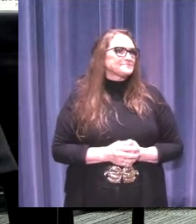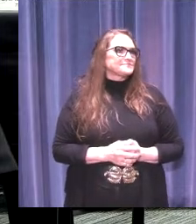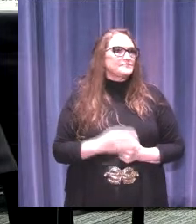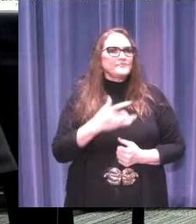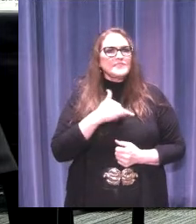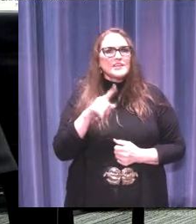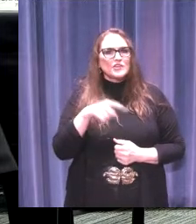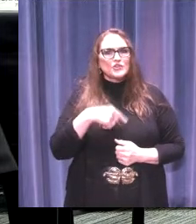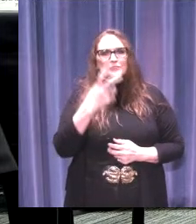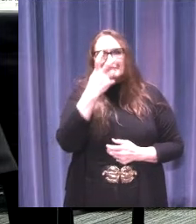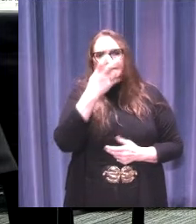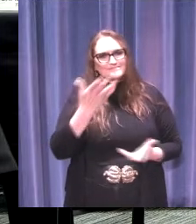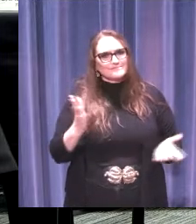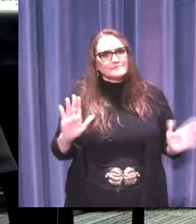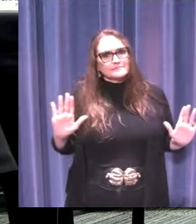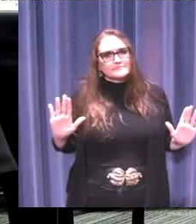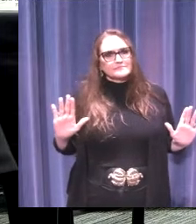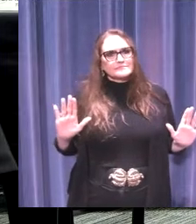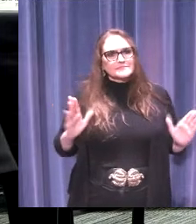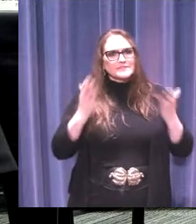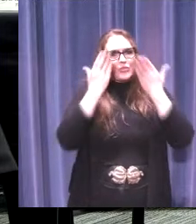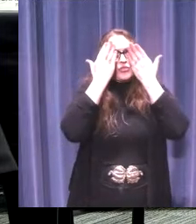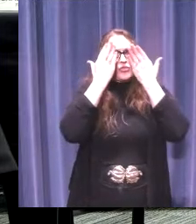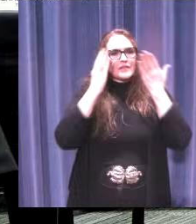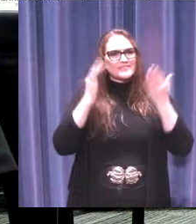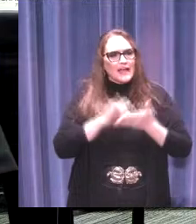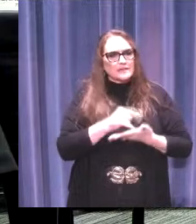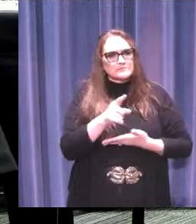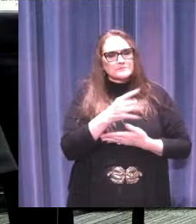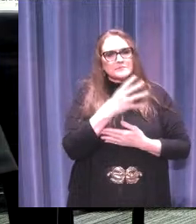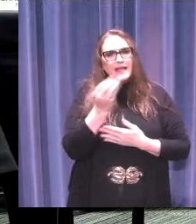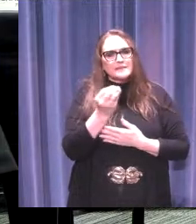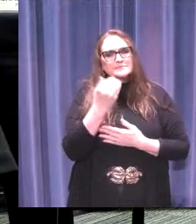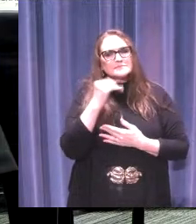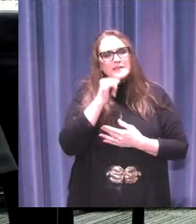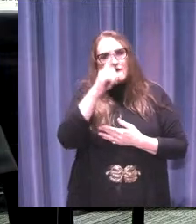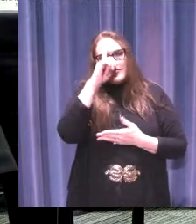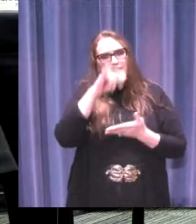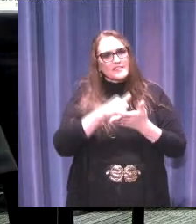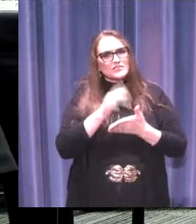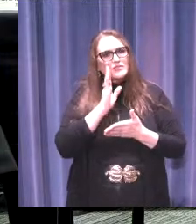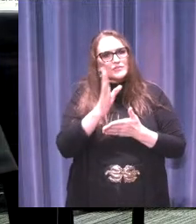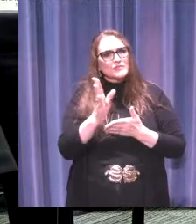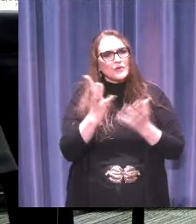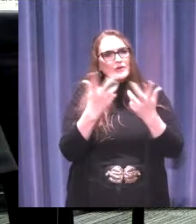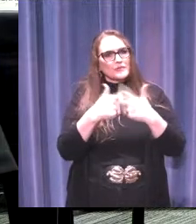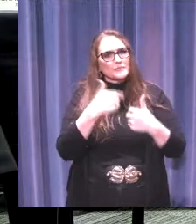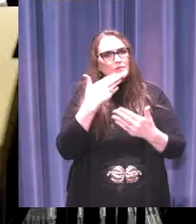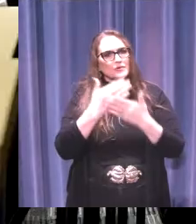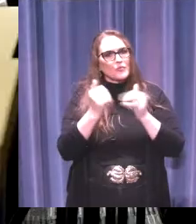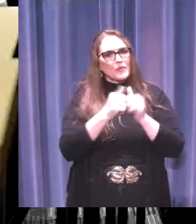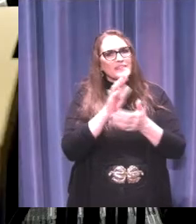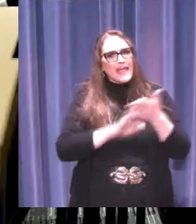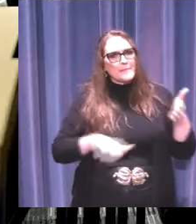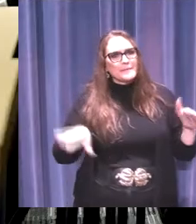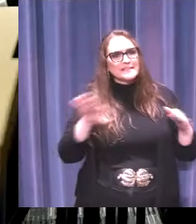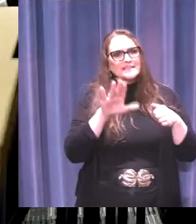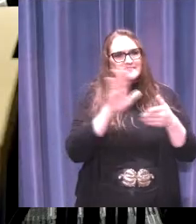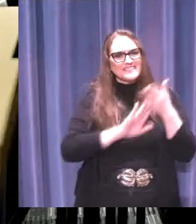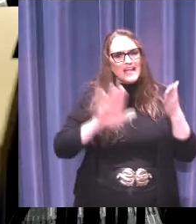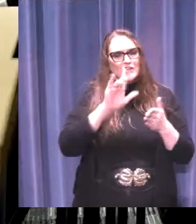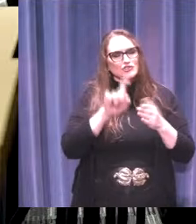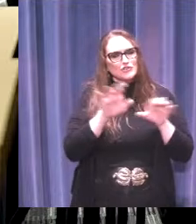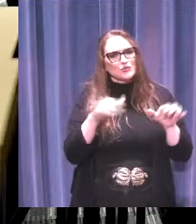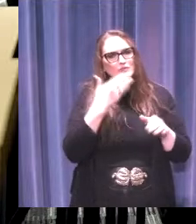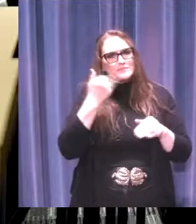like you've got blinders on. And I don't think this is going to go over very well with the campus. And we should be doing